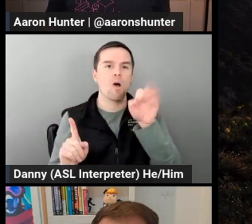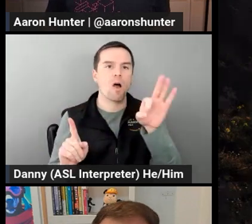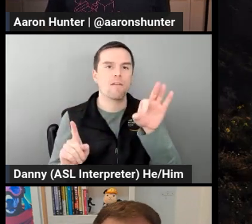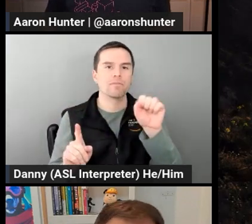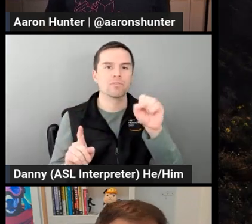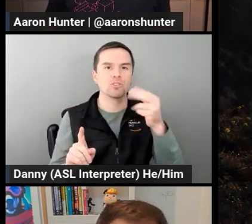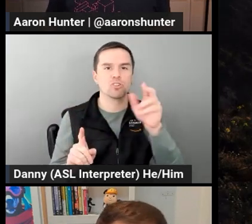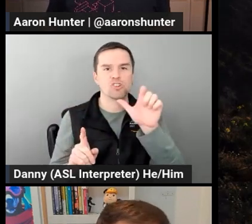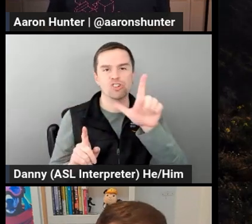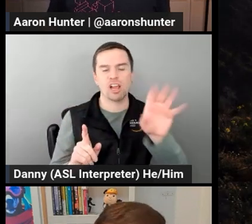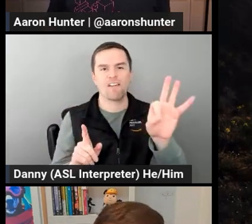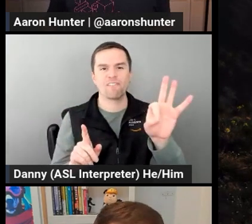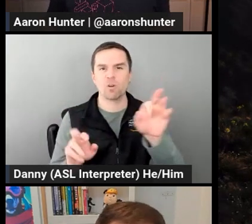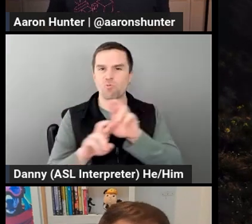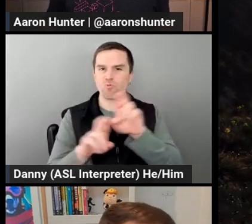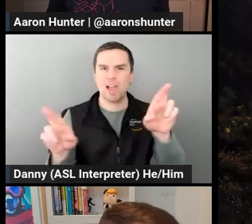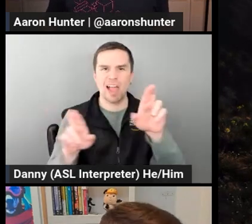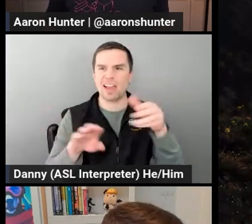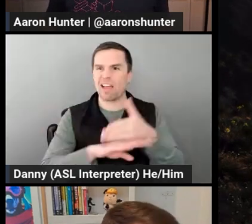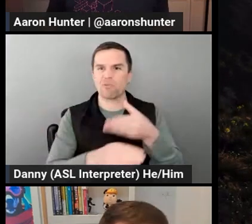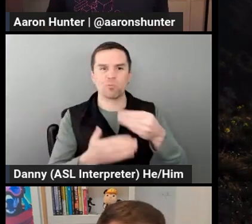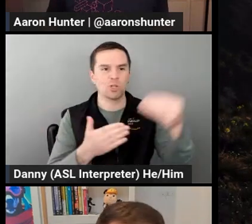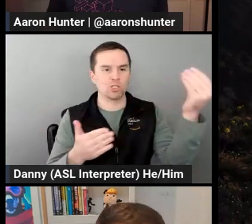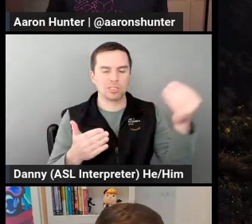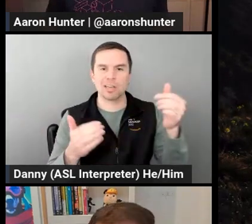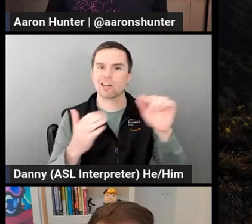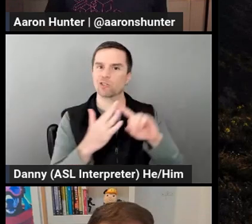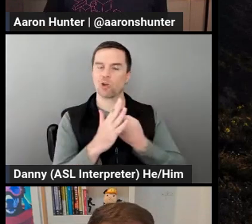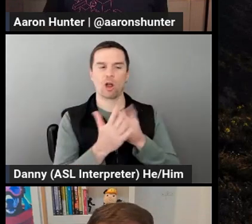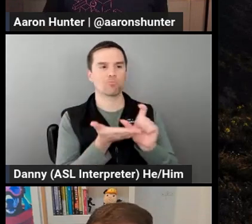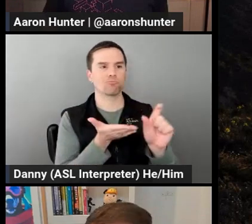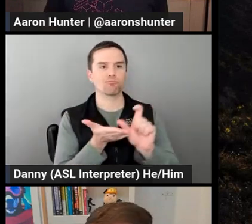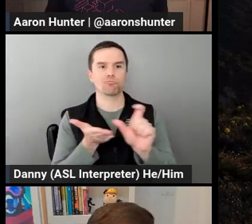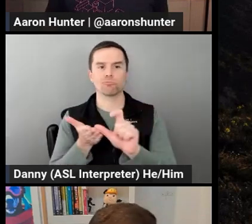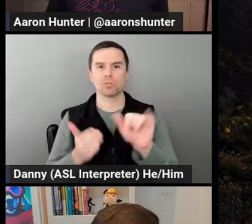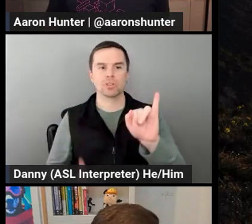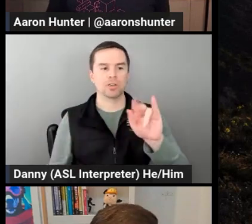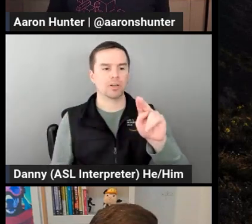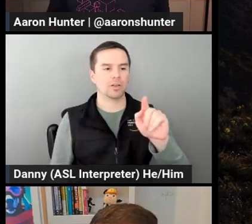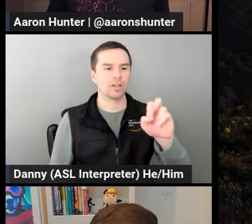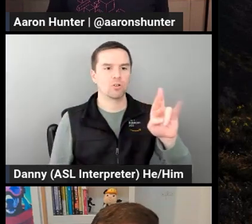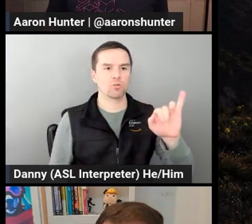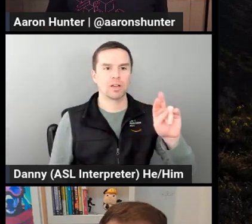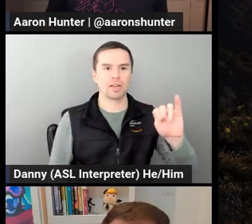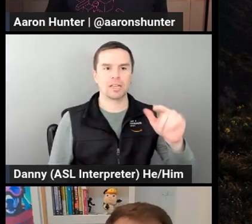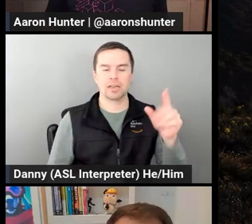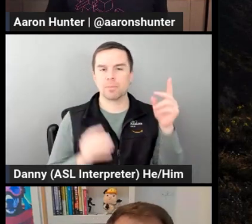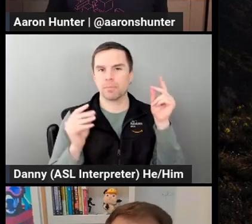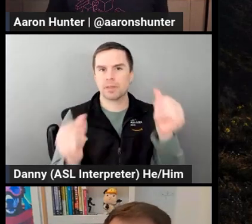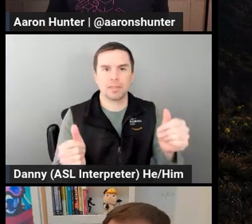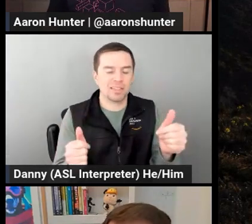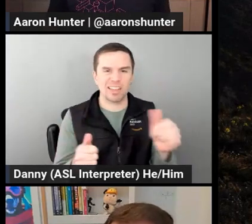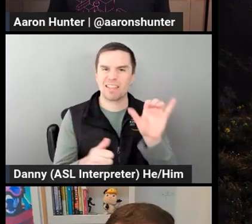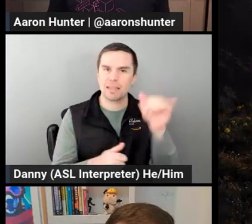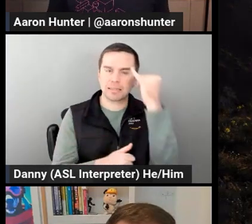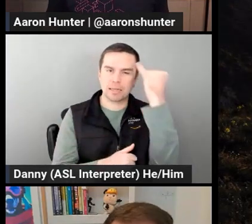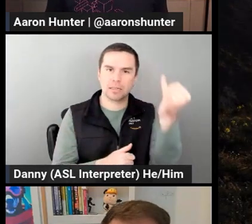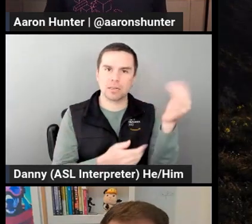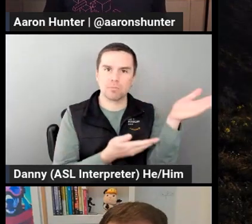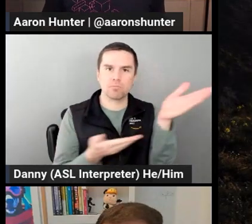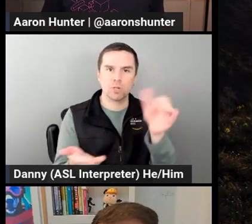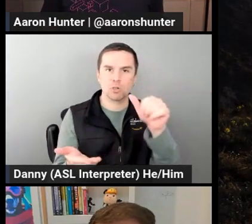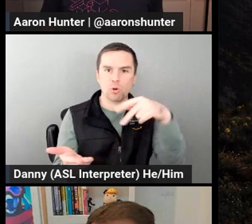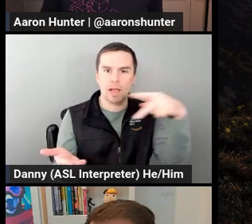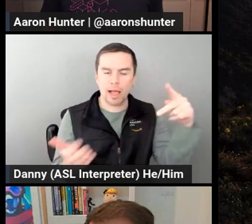before, and I can just start iterating. And that's the idea. Bring in your application, start iterating. You can go on to manipulate the